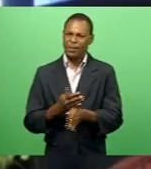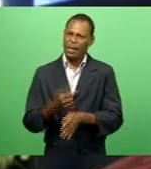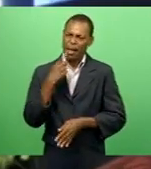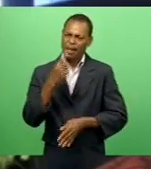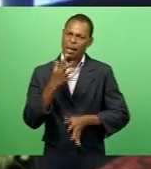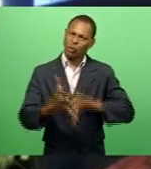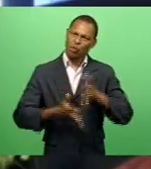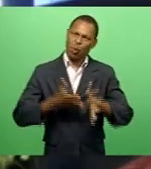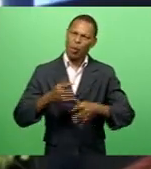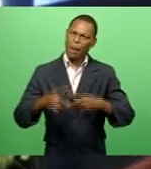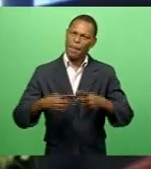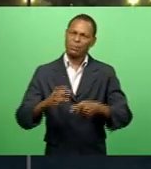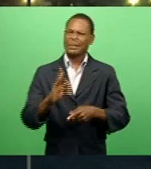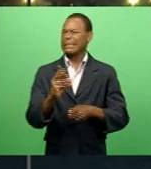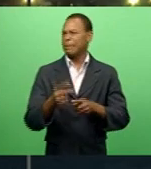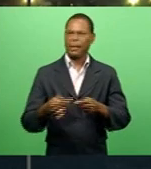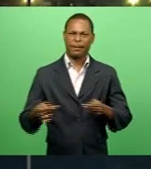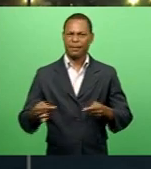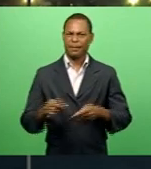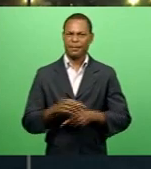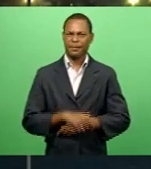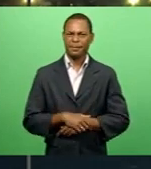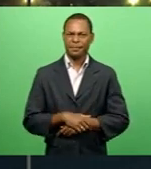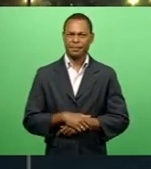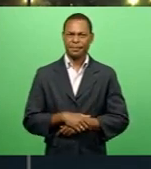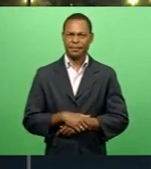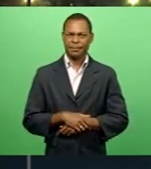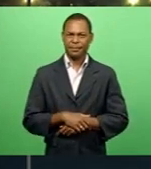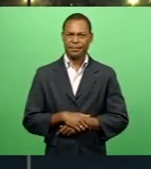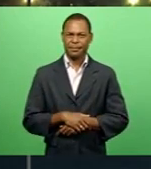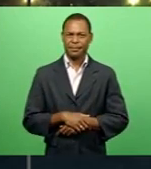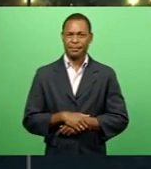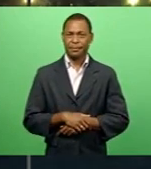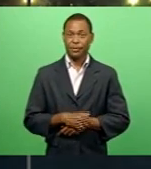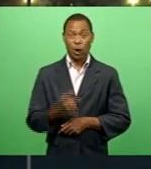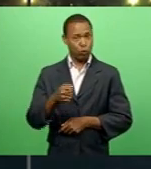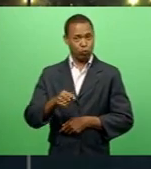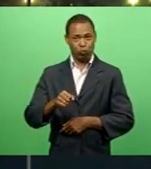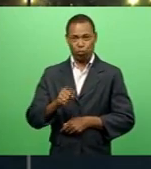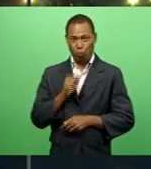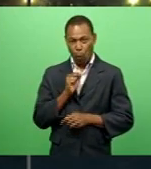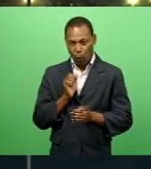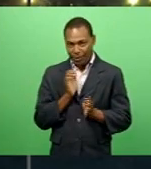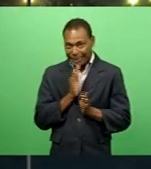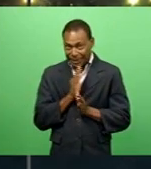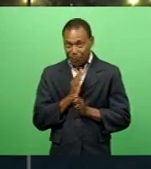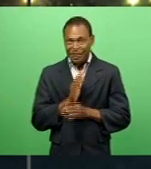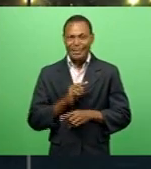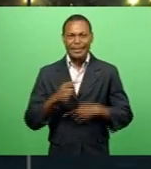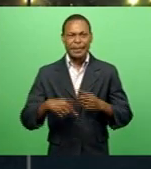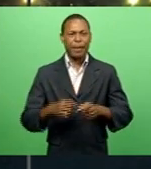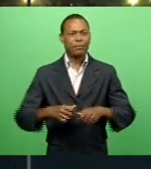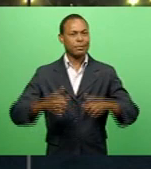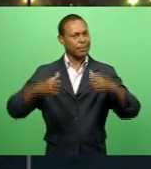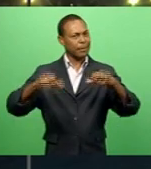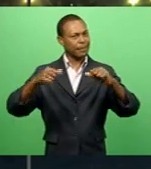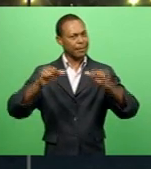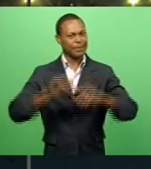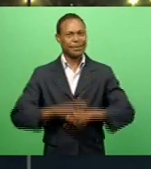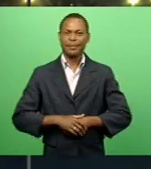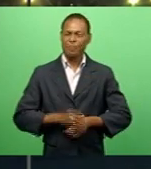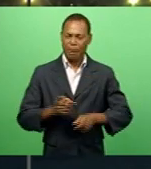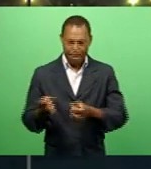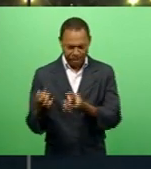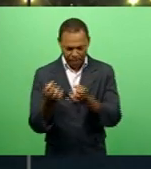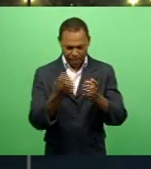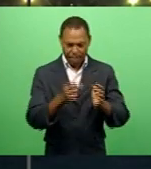something or somebody. There are no secrets to success. It is the result of preparation, hard work,